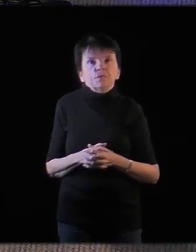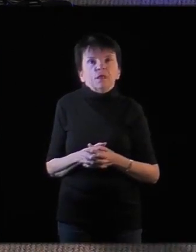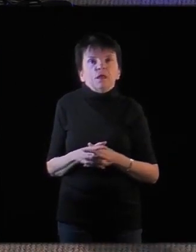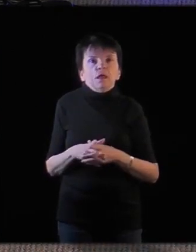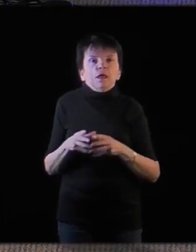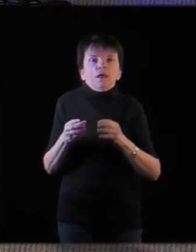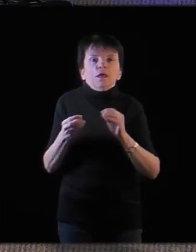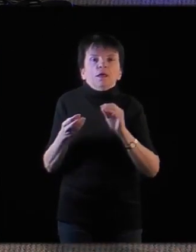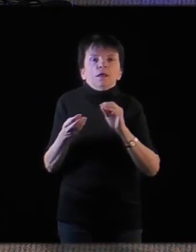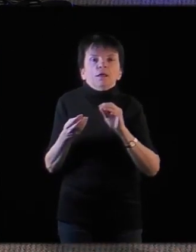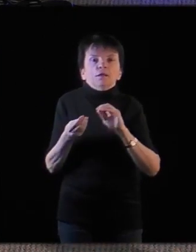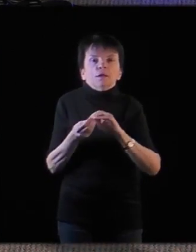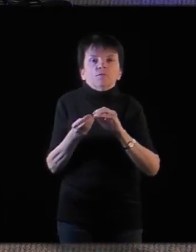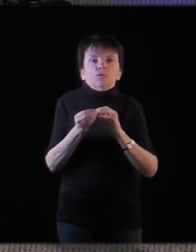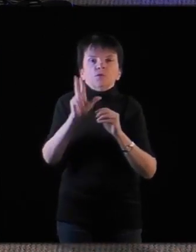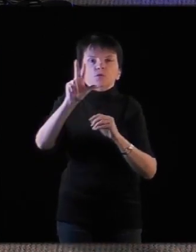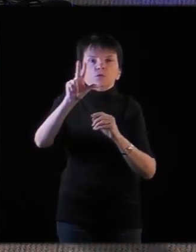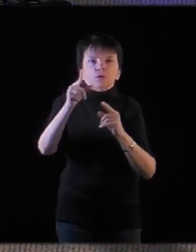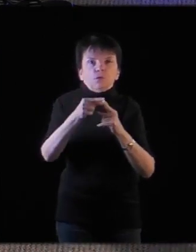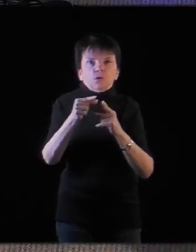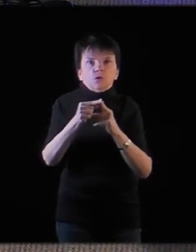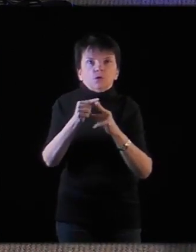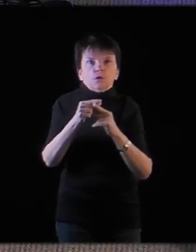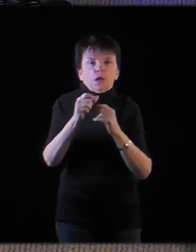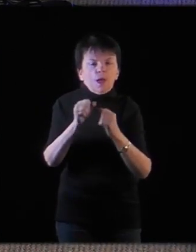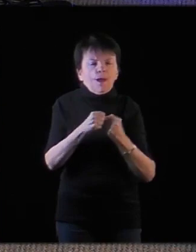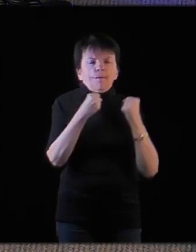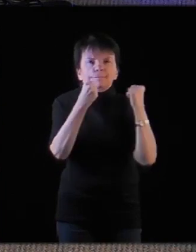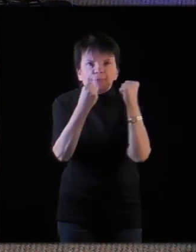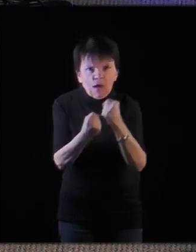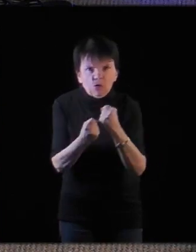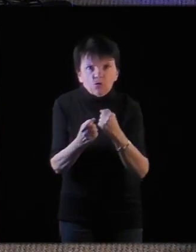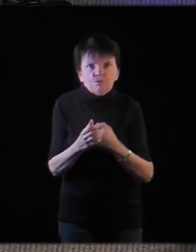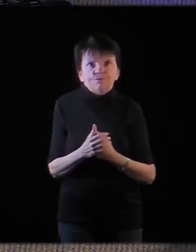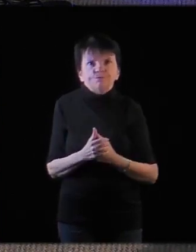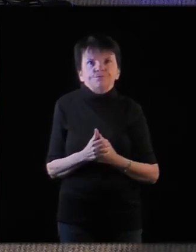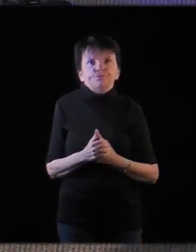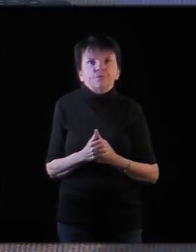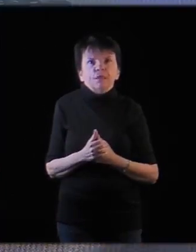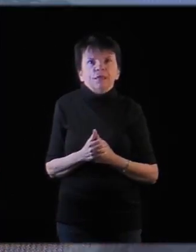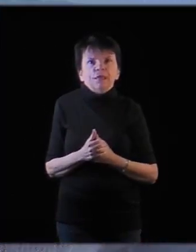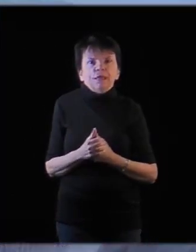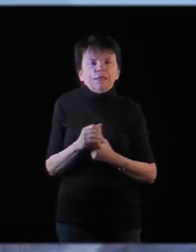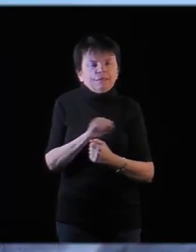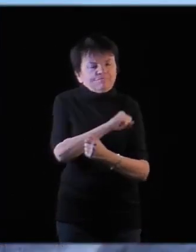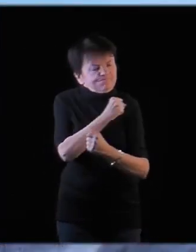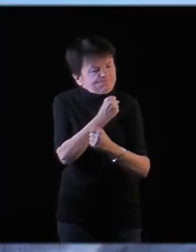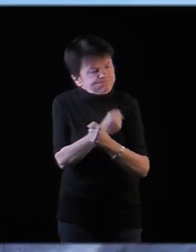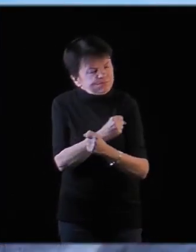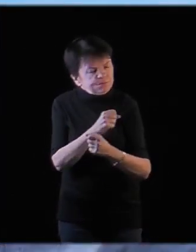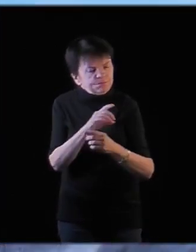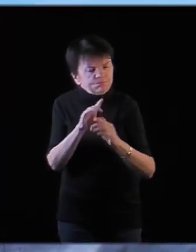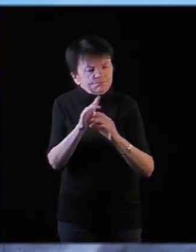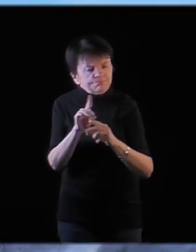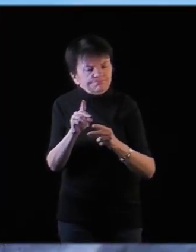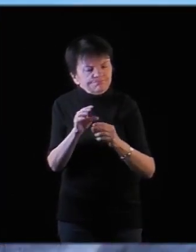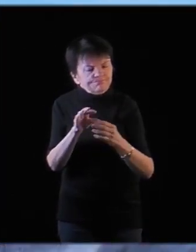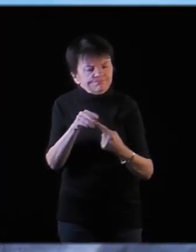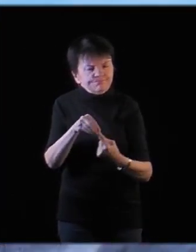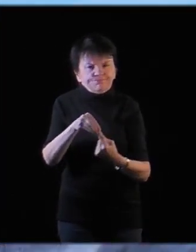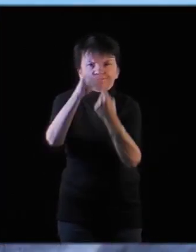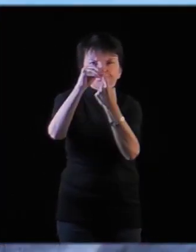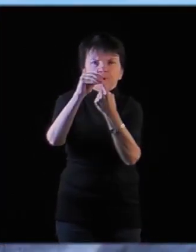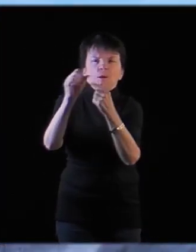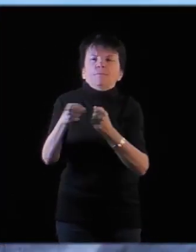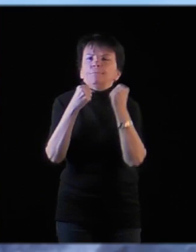word. And that's power. Power. The dynamic power of God. And It goes on to say